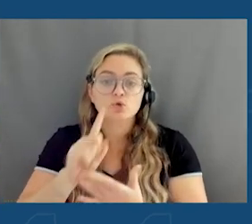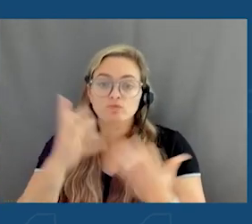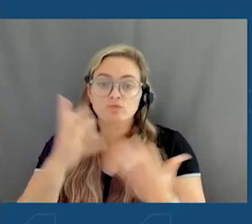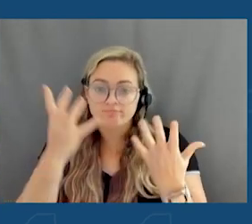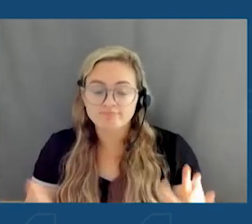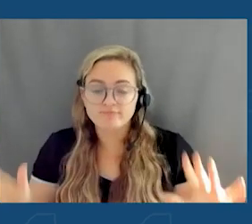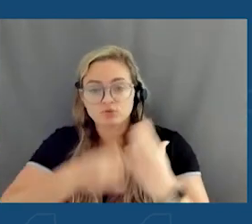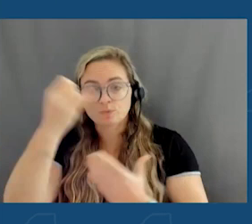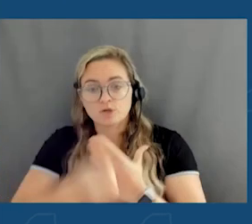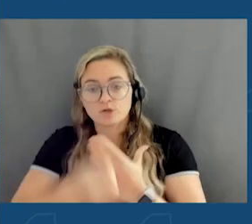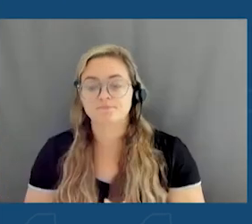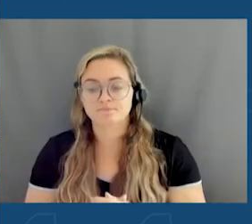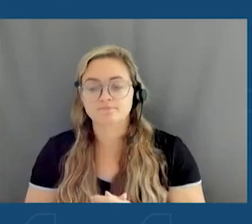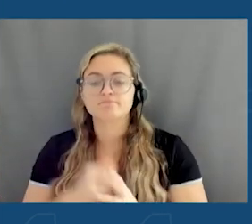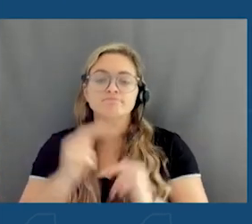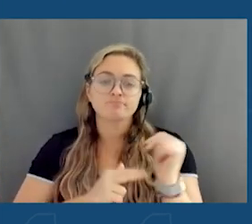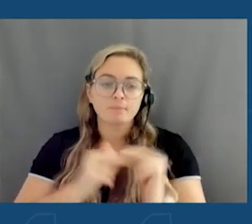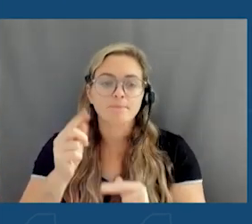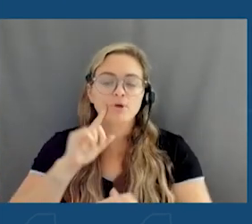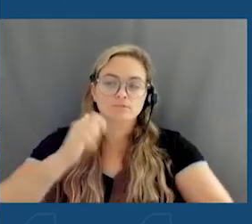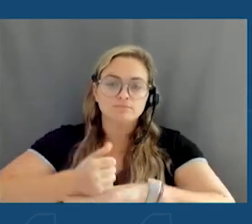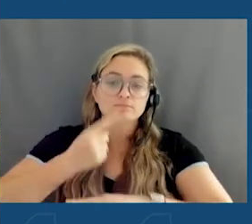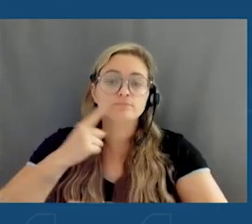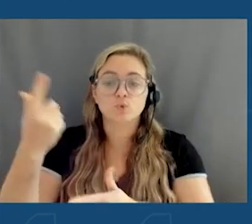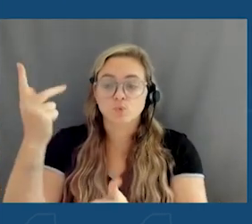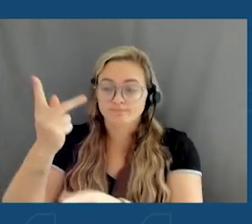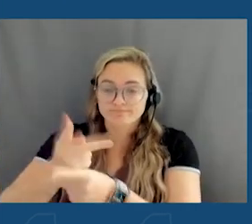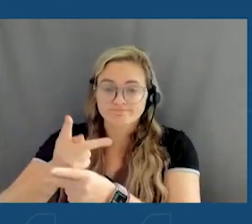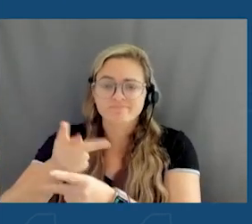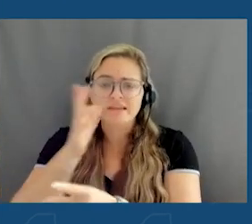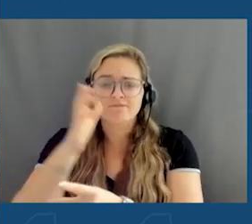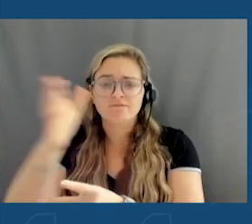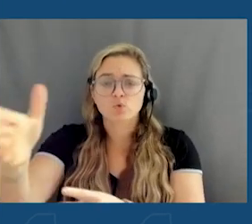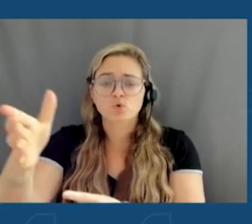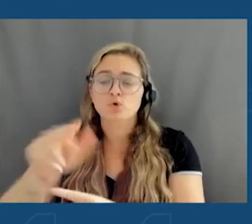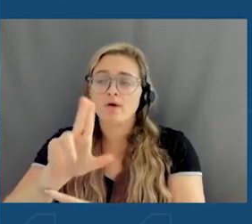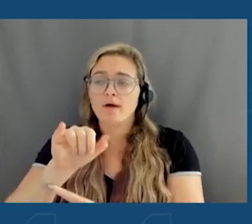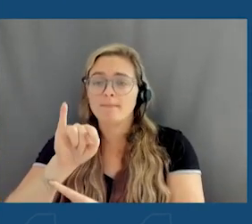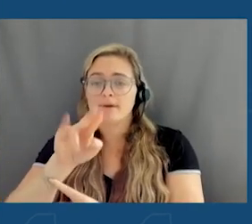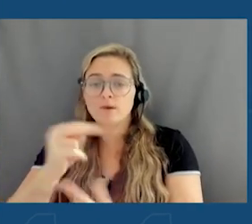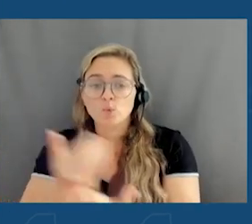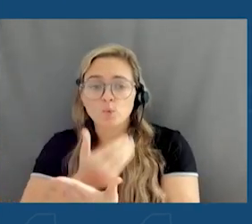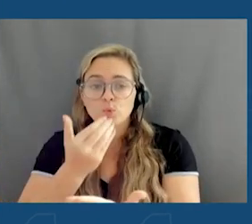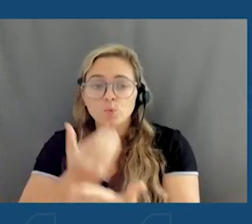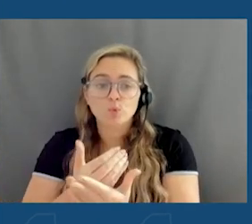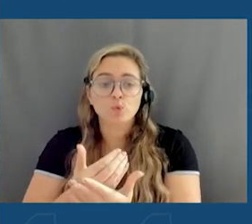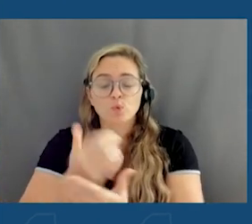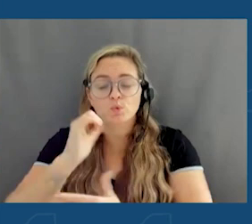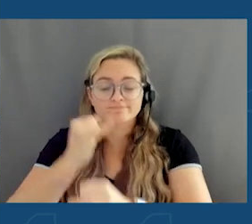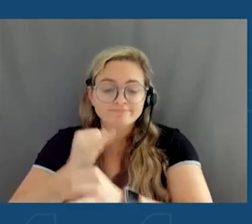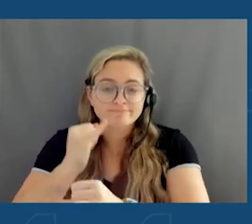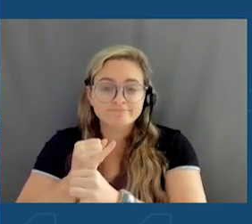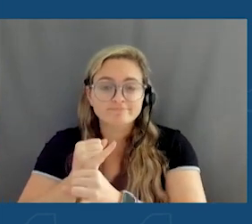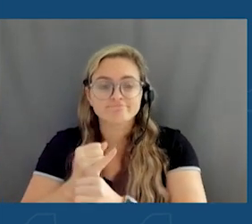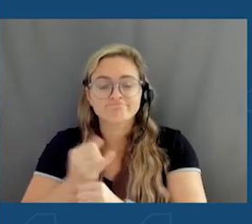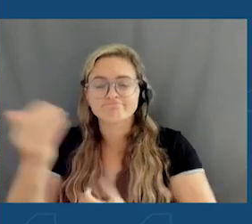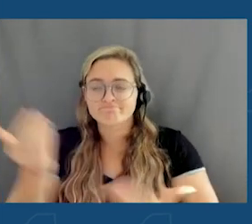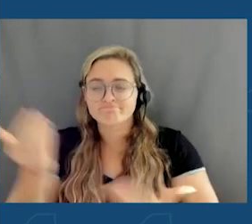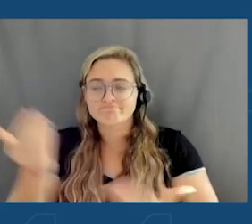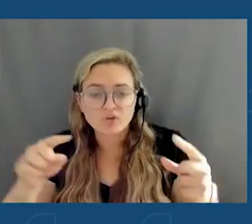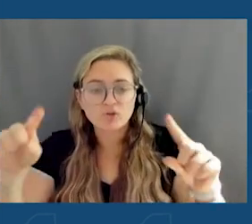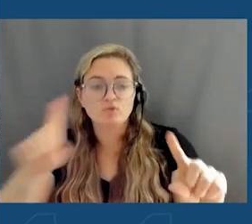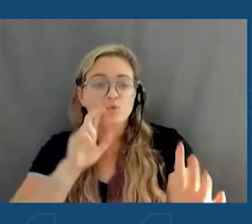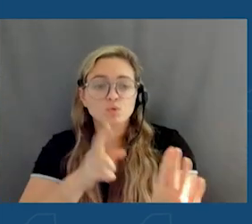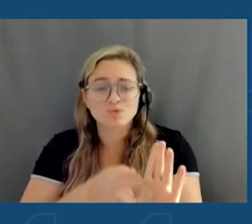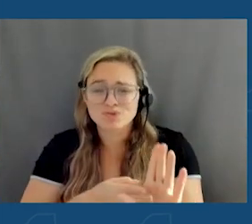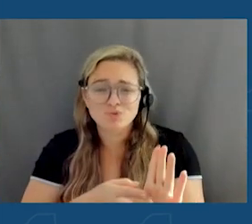project and build an endowment to secure the future of Uptown's newest institution. And I invite all of you to join